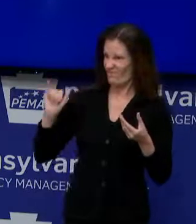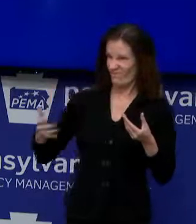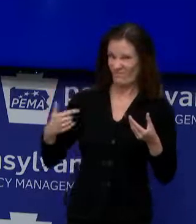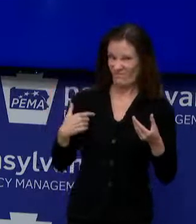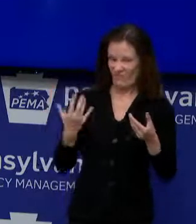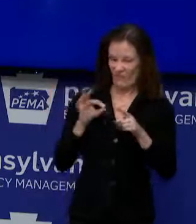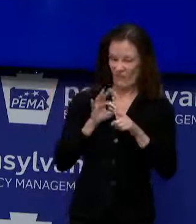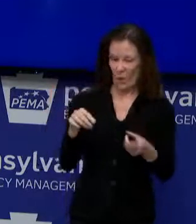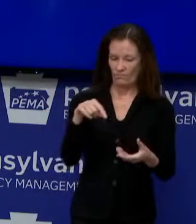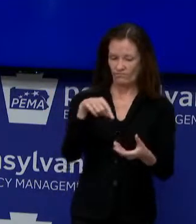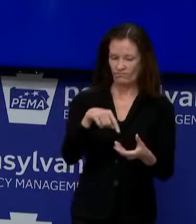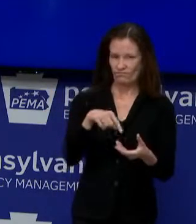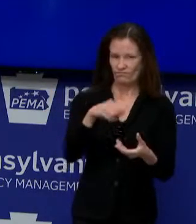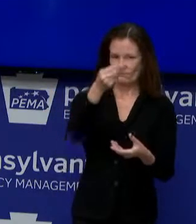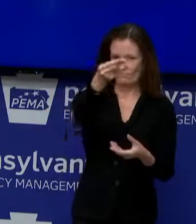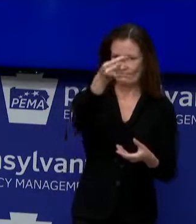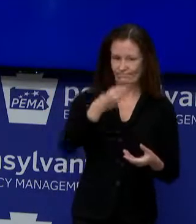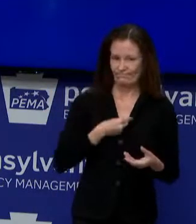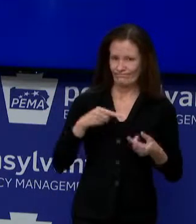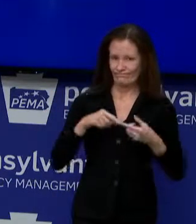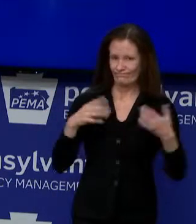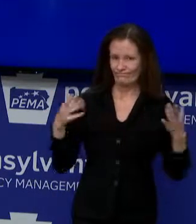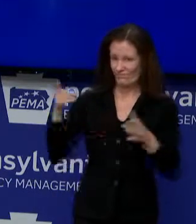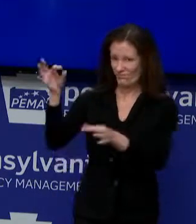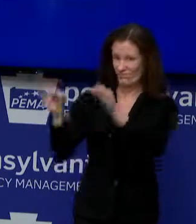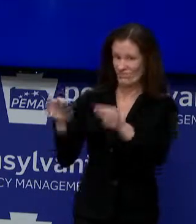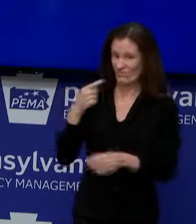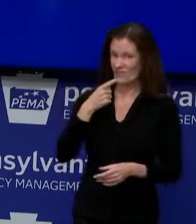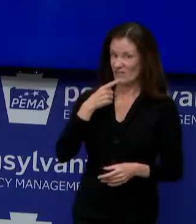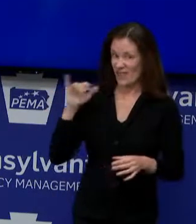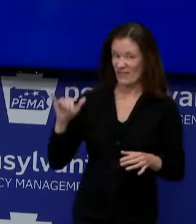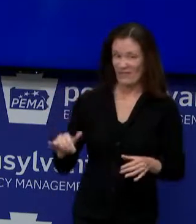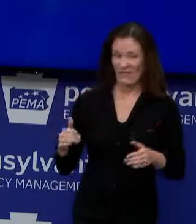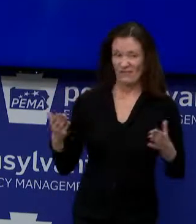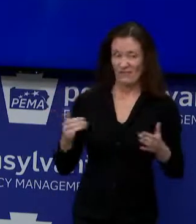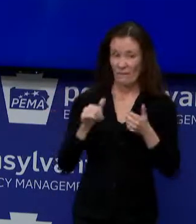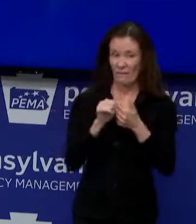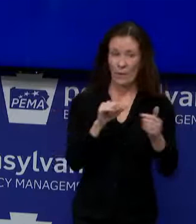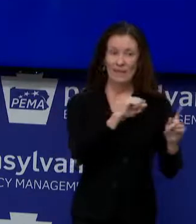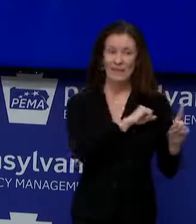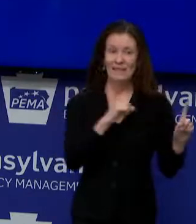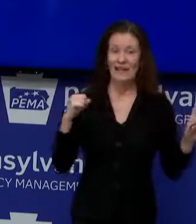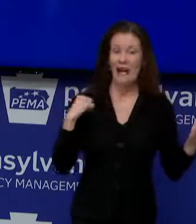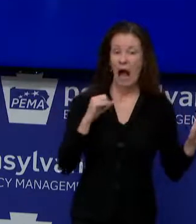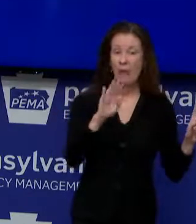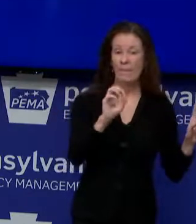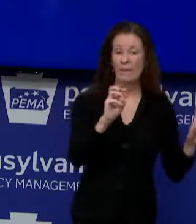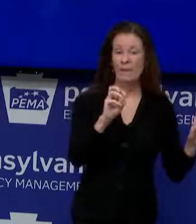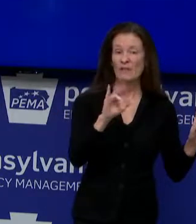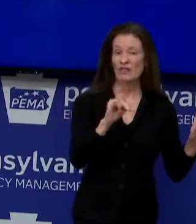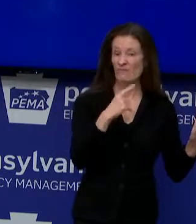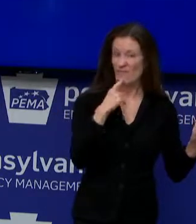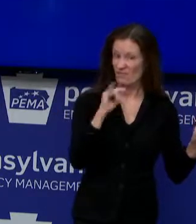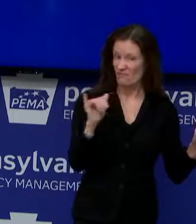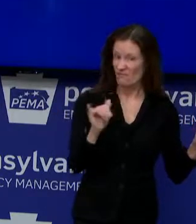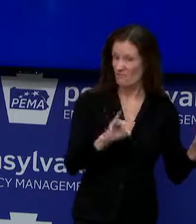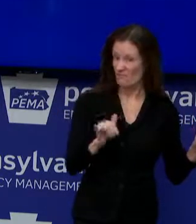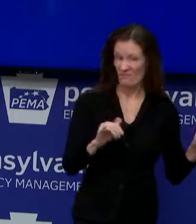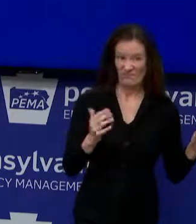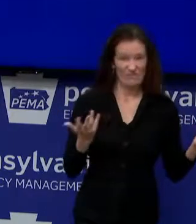in this race, based on those certifications, was Senator Brewster, and we certified that race at the same time we certified all the races.